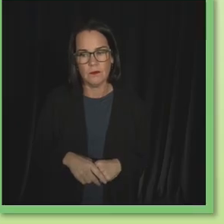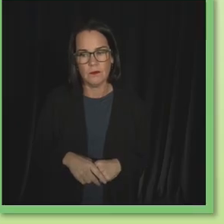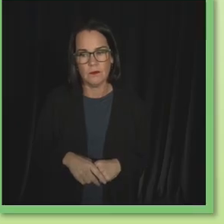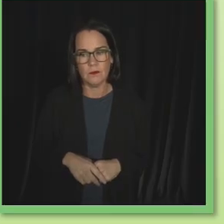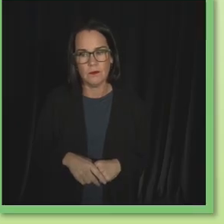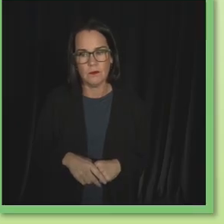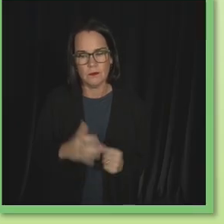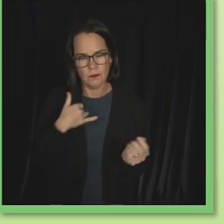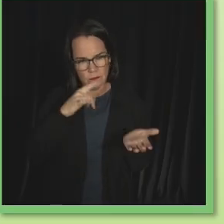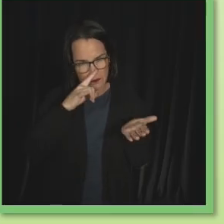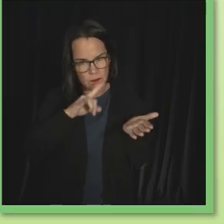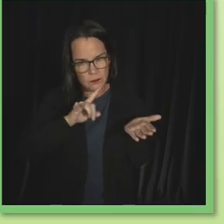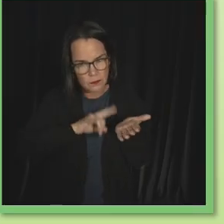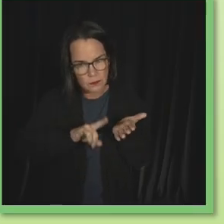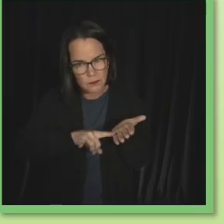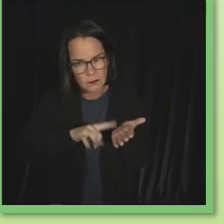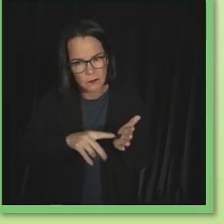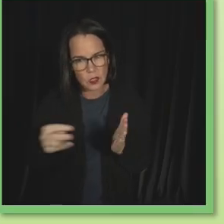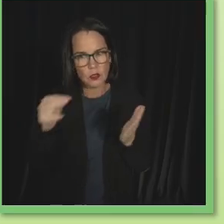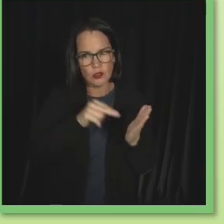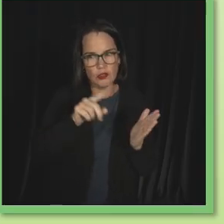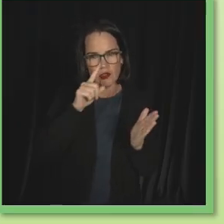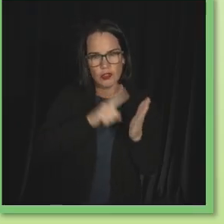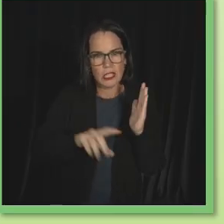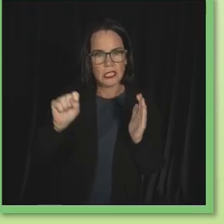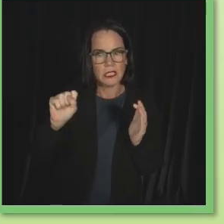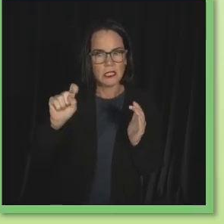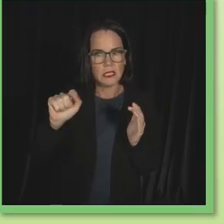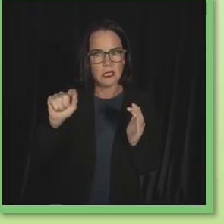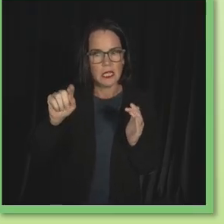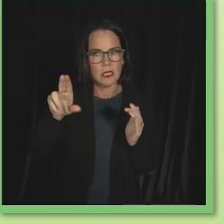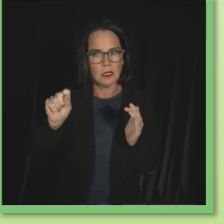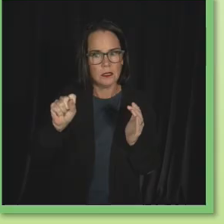it in the status,